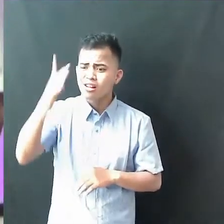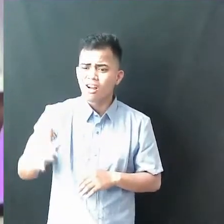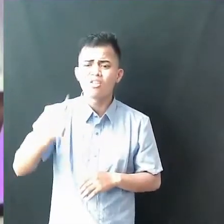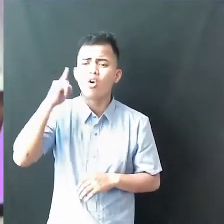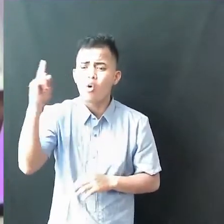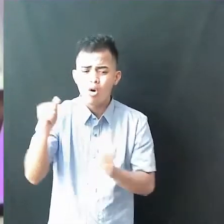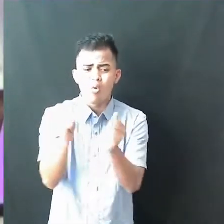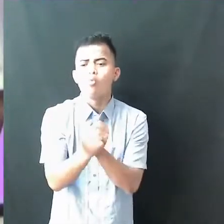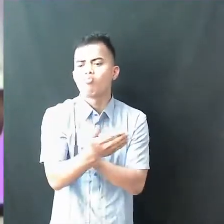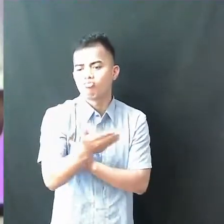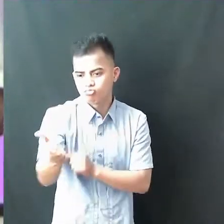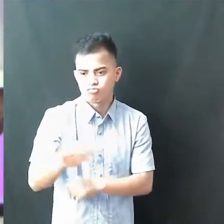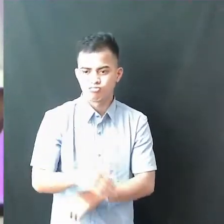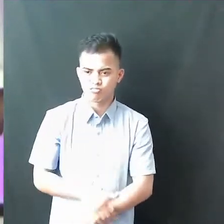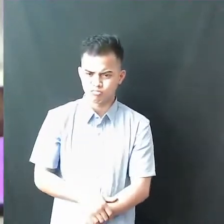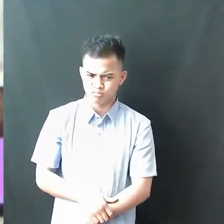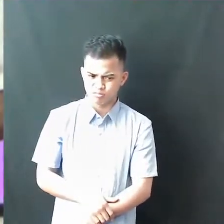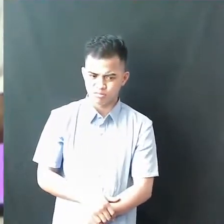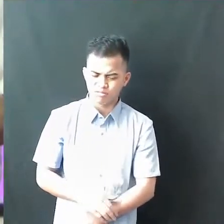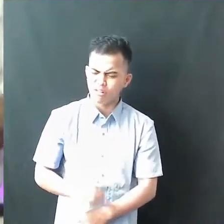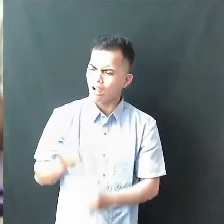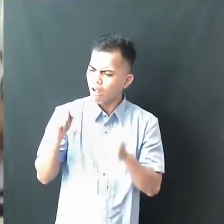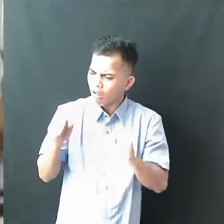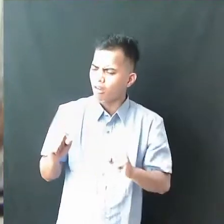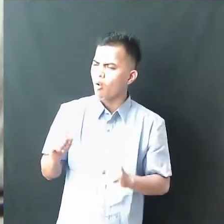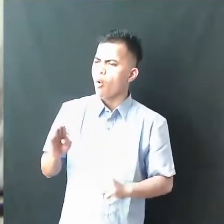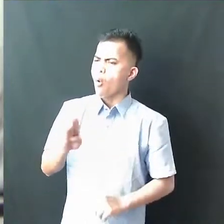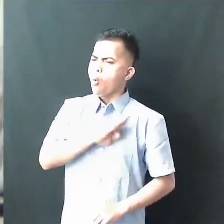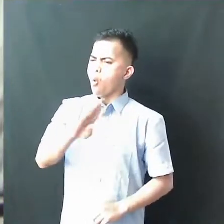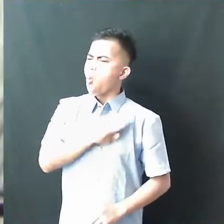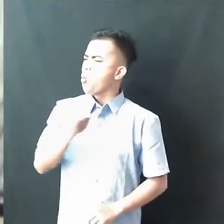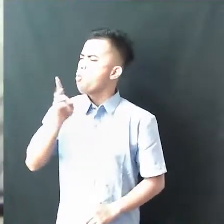thee. So that we may boldly say,